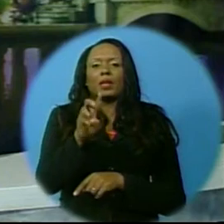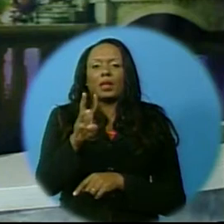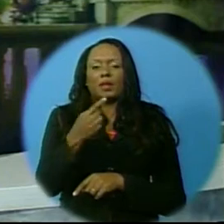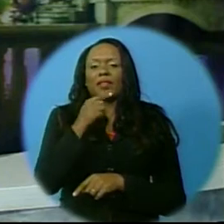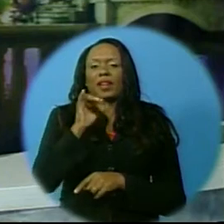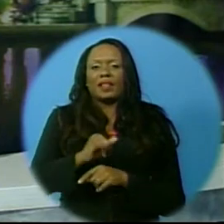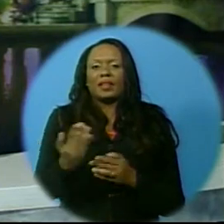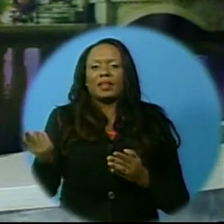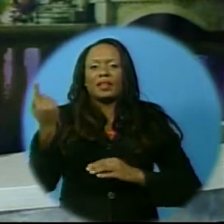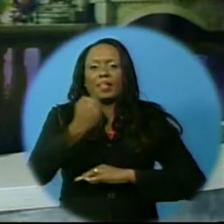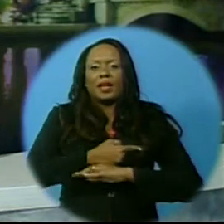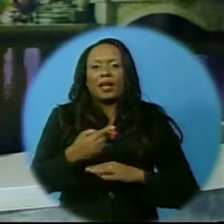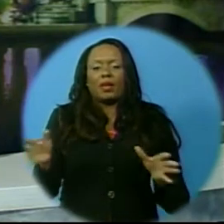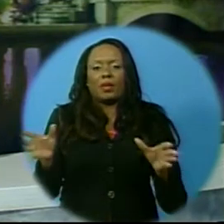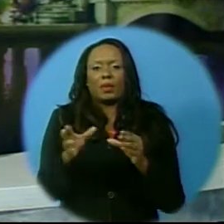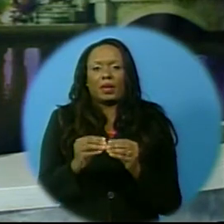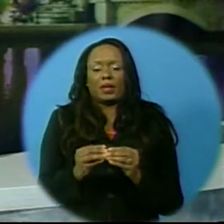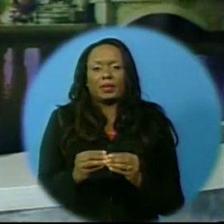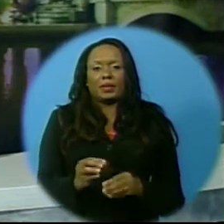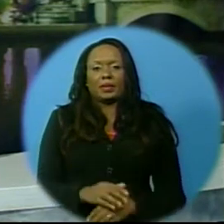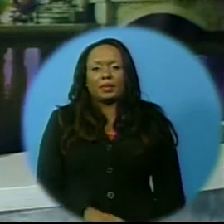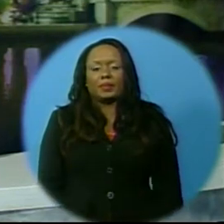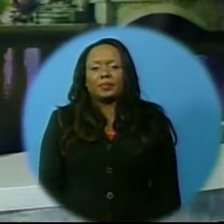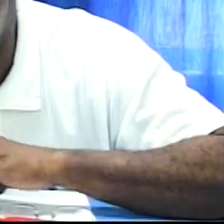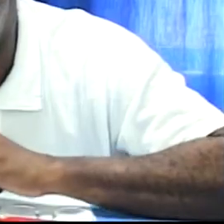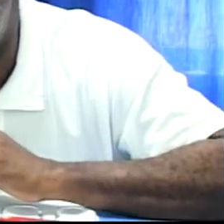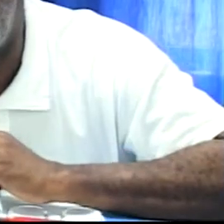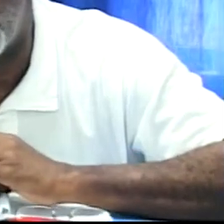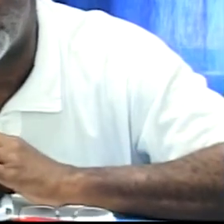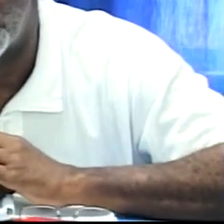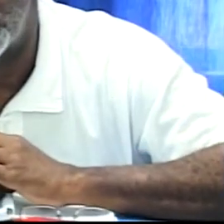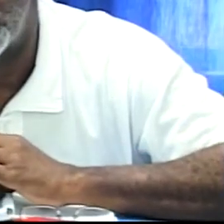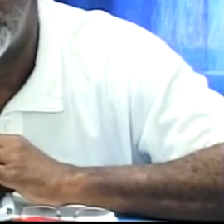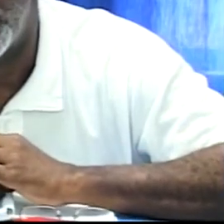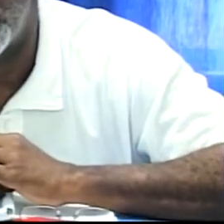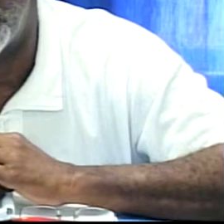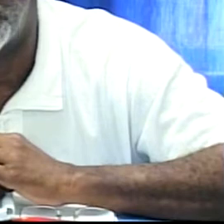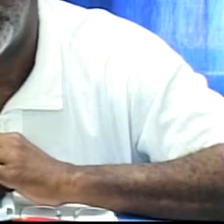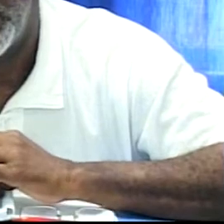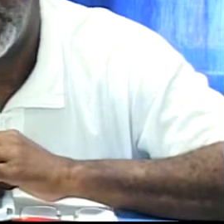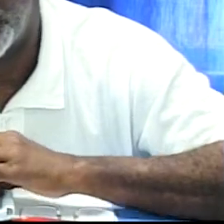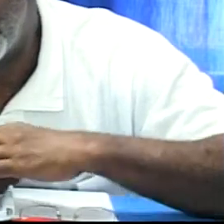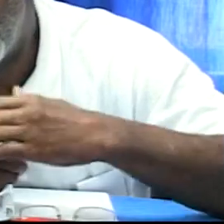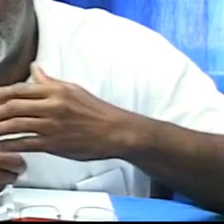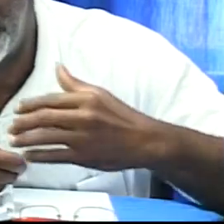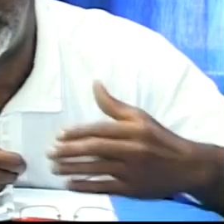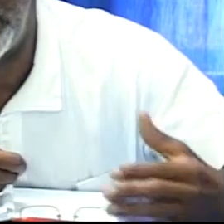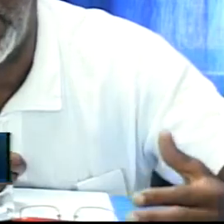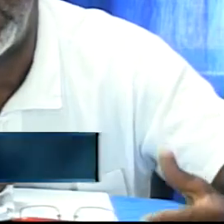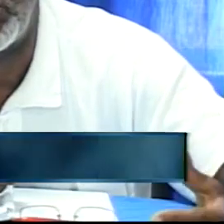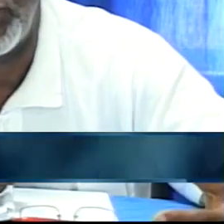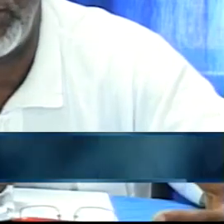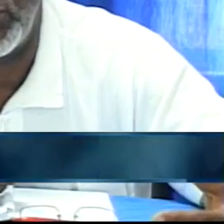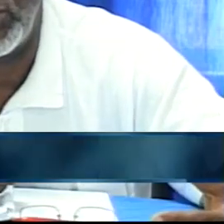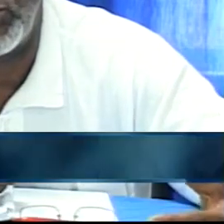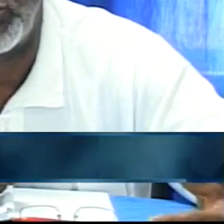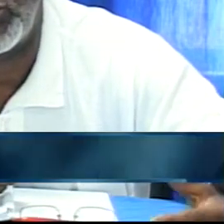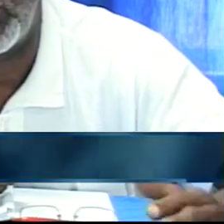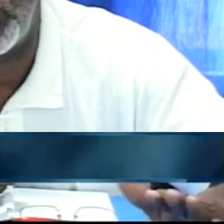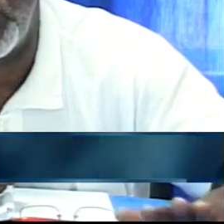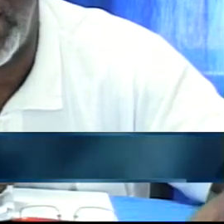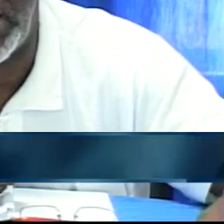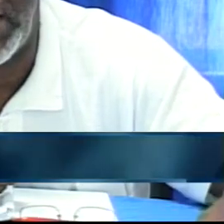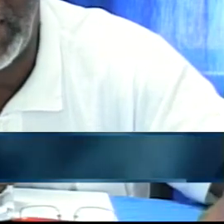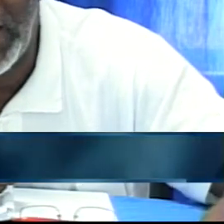at the NUPW's Dalkeith headquarters. It was an error because clearly we see that the tribunal,